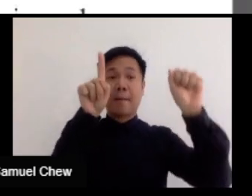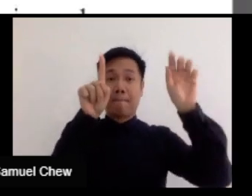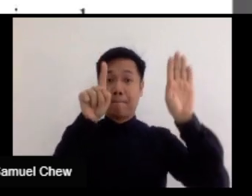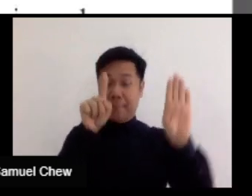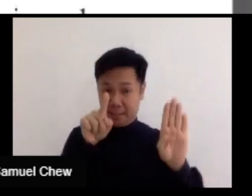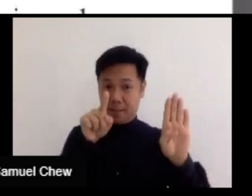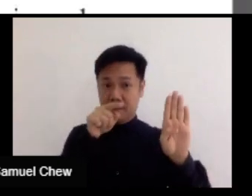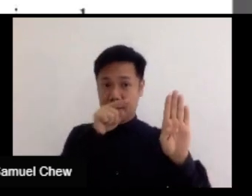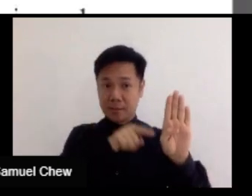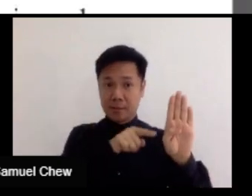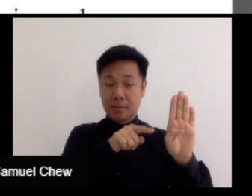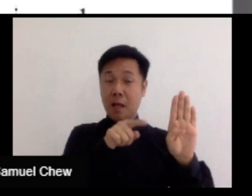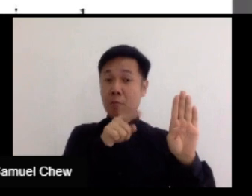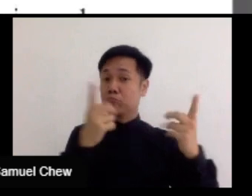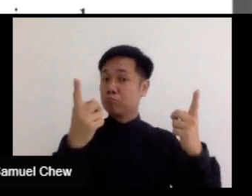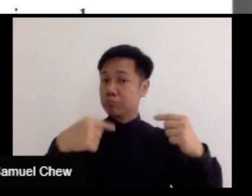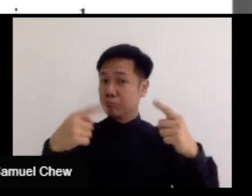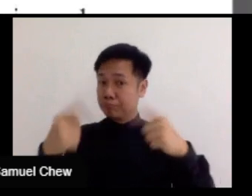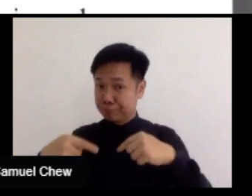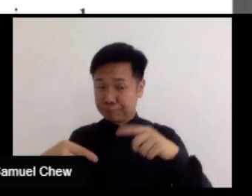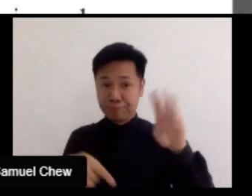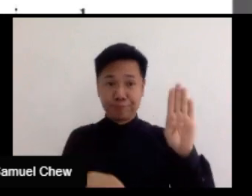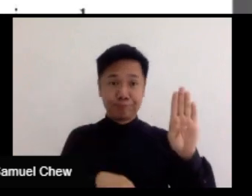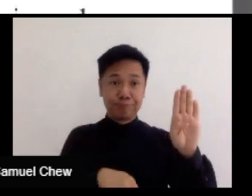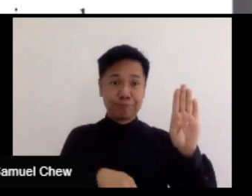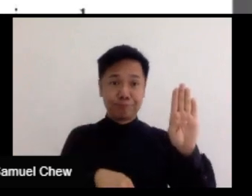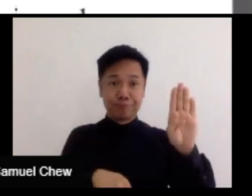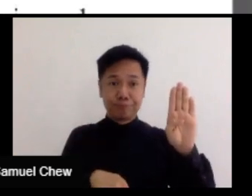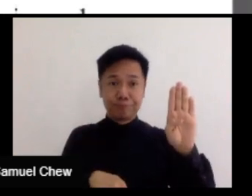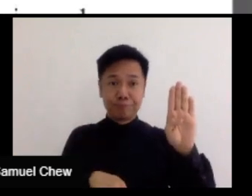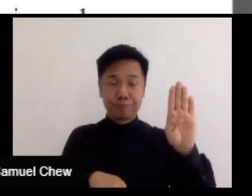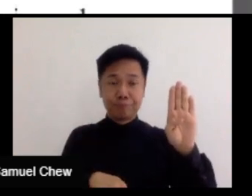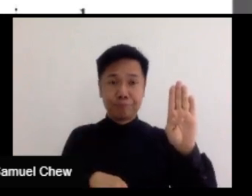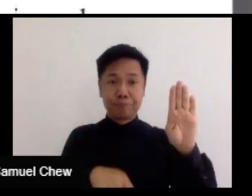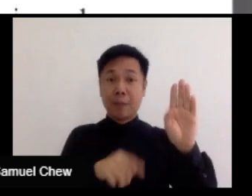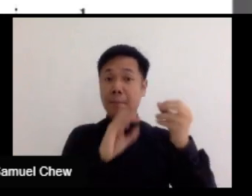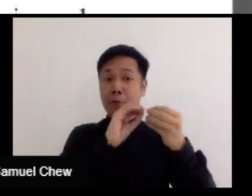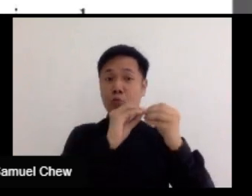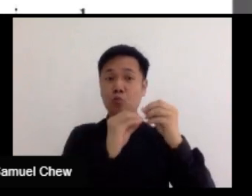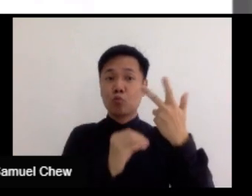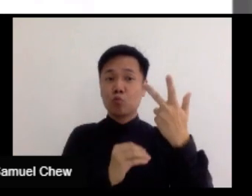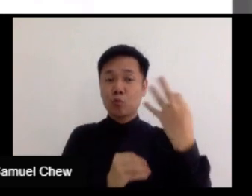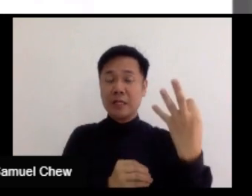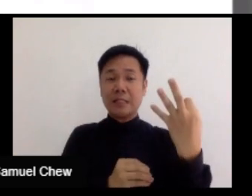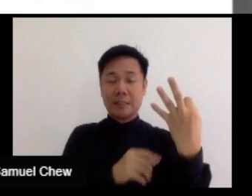on attendance, paragraph 3.